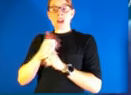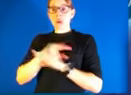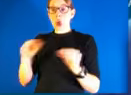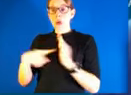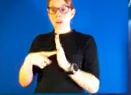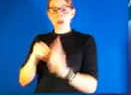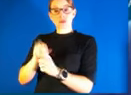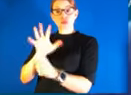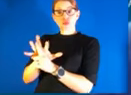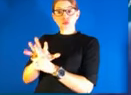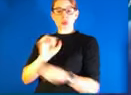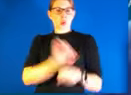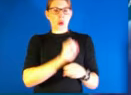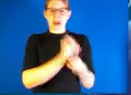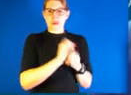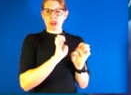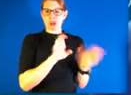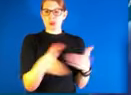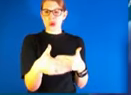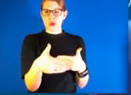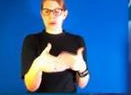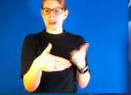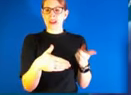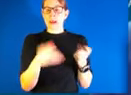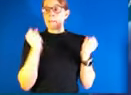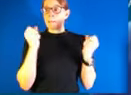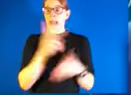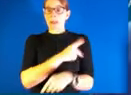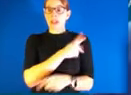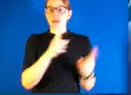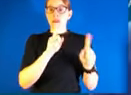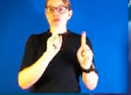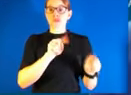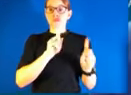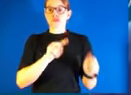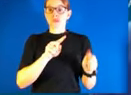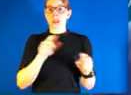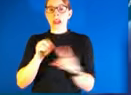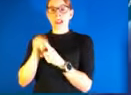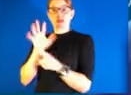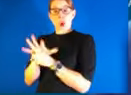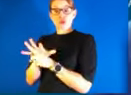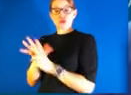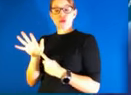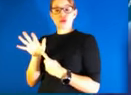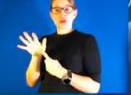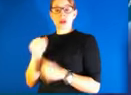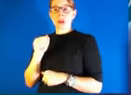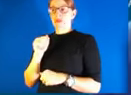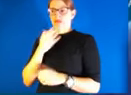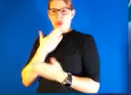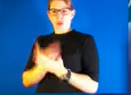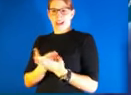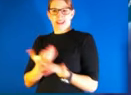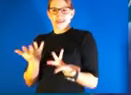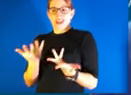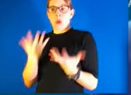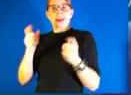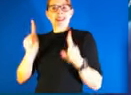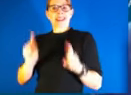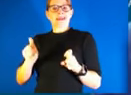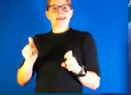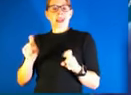exposed, when we work in the emergency department, we see a number of patients every day that come in that had an exposure who are otherwise well and just want to test,